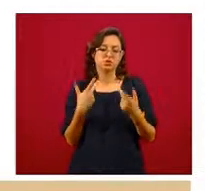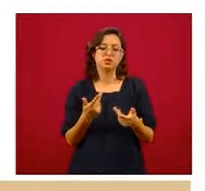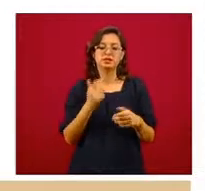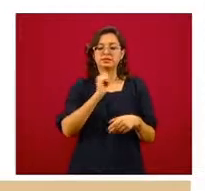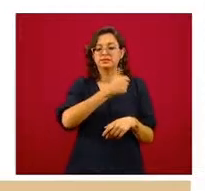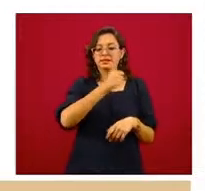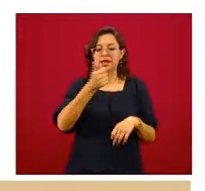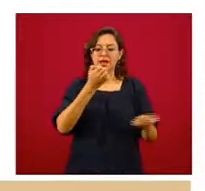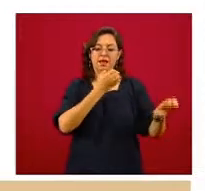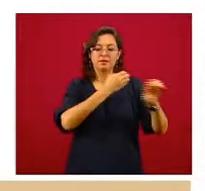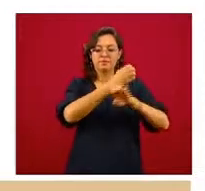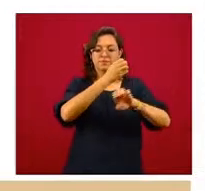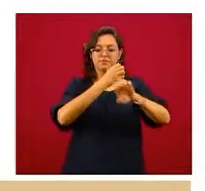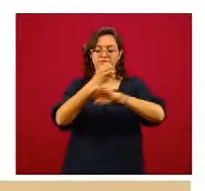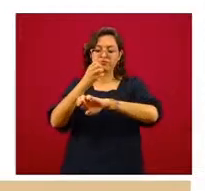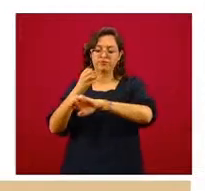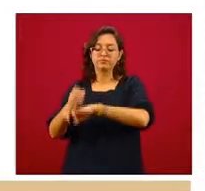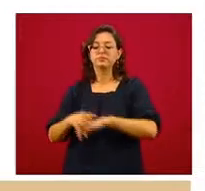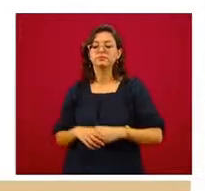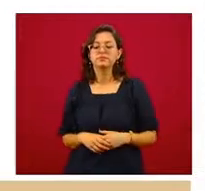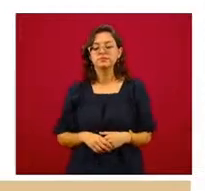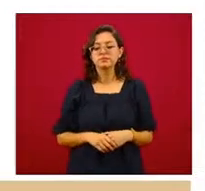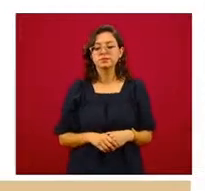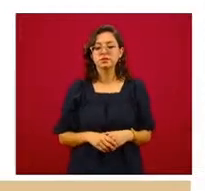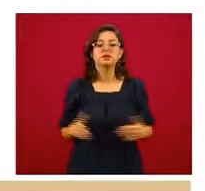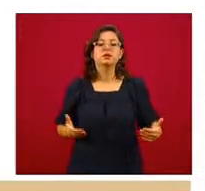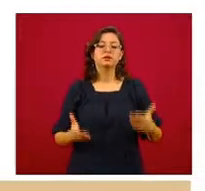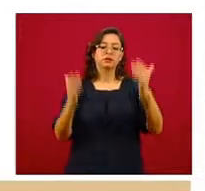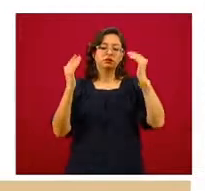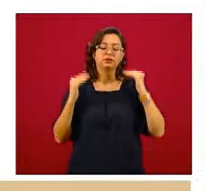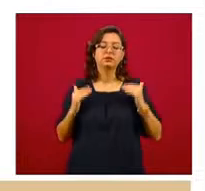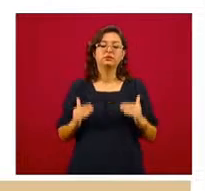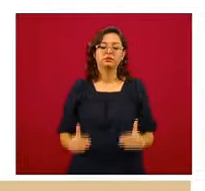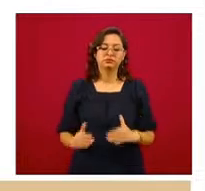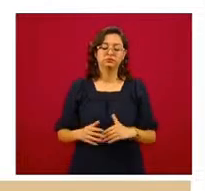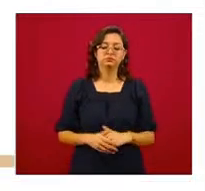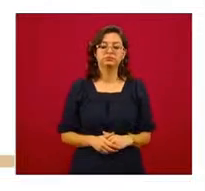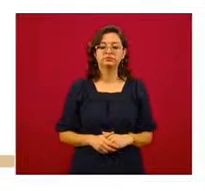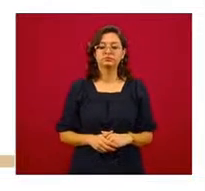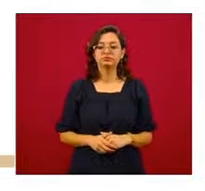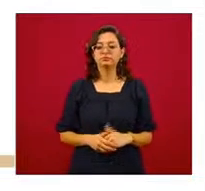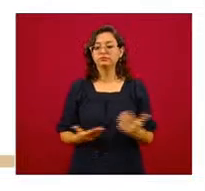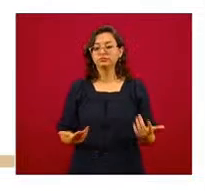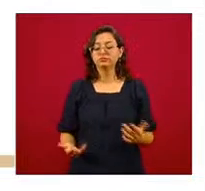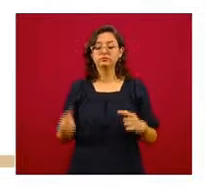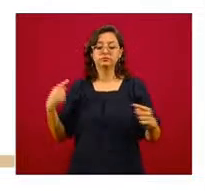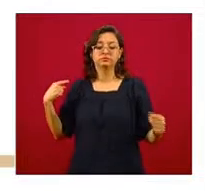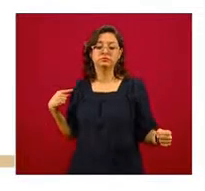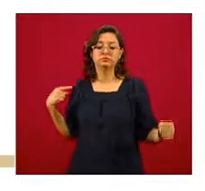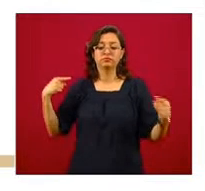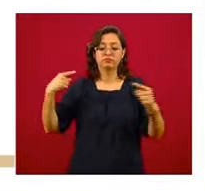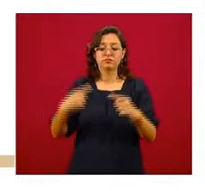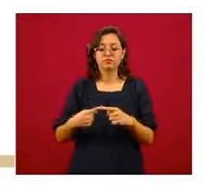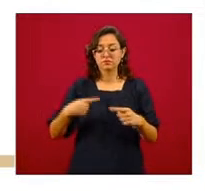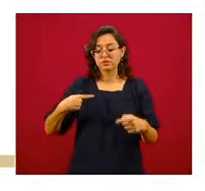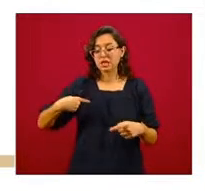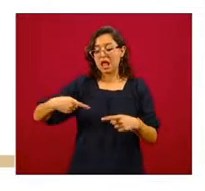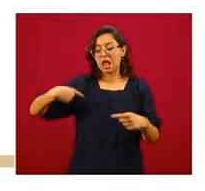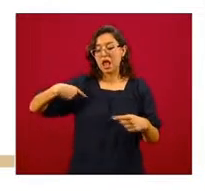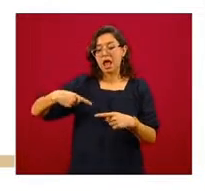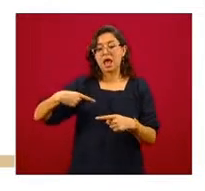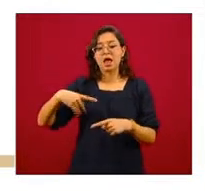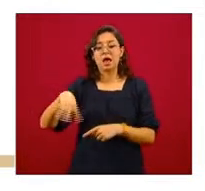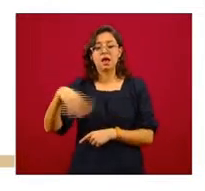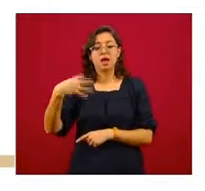the information you have according to your federal entity. Next, these are confirmed